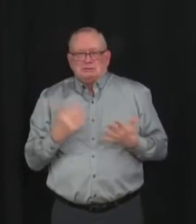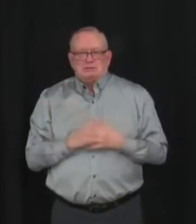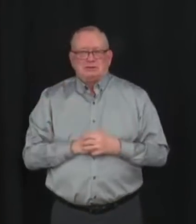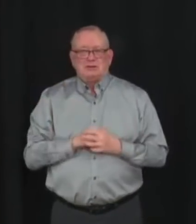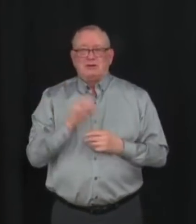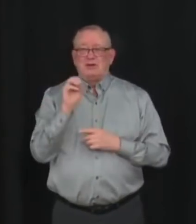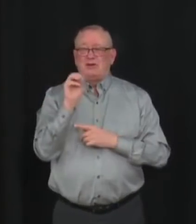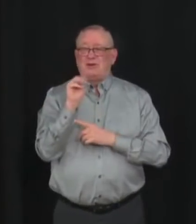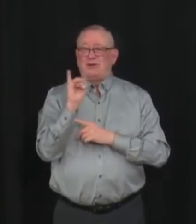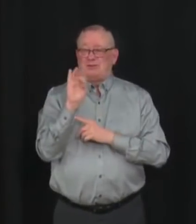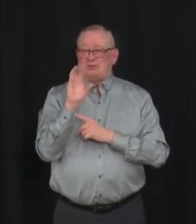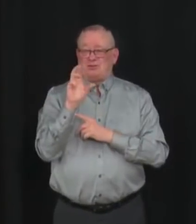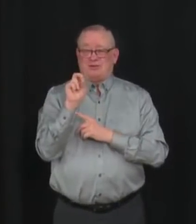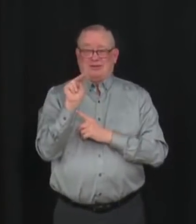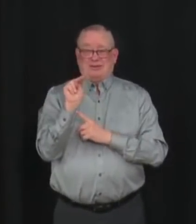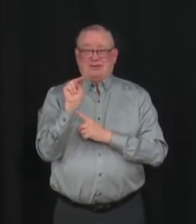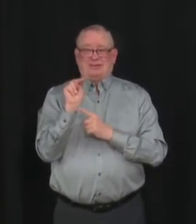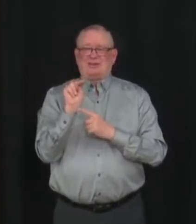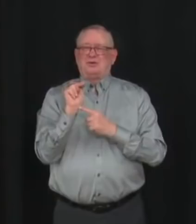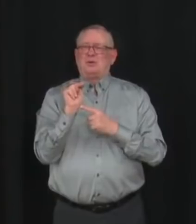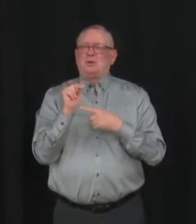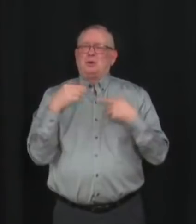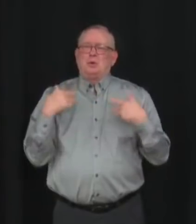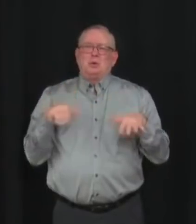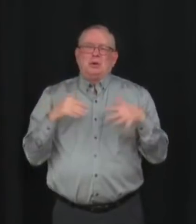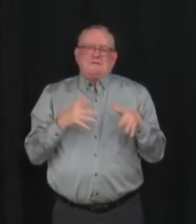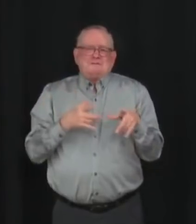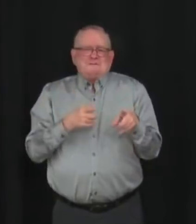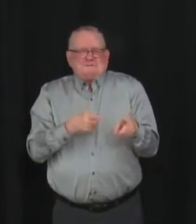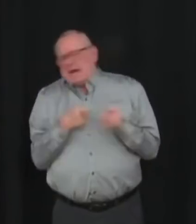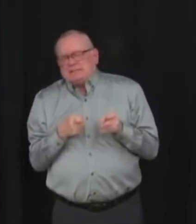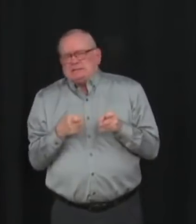that individual case and contact management will not